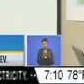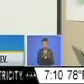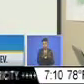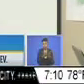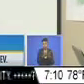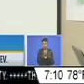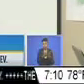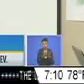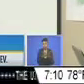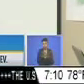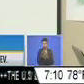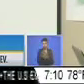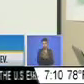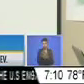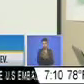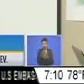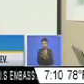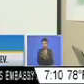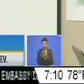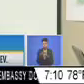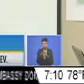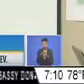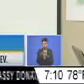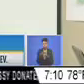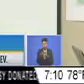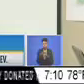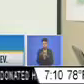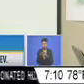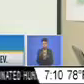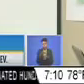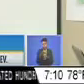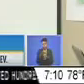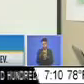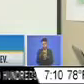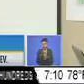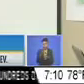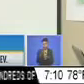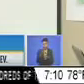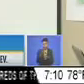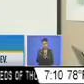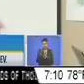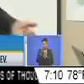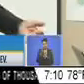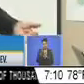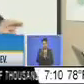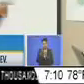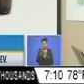you ultimately positively affect the society.